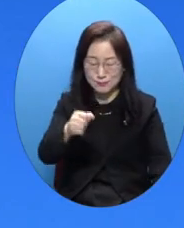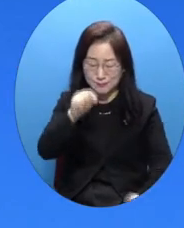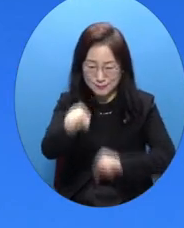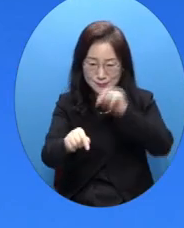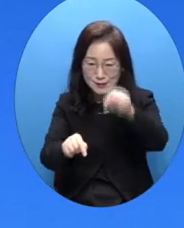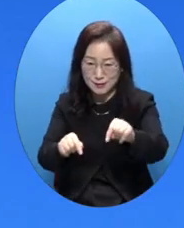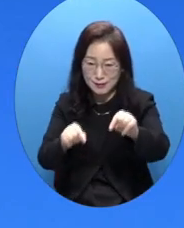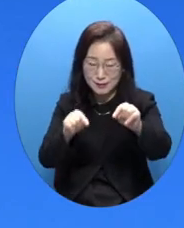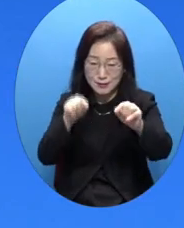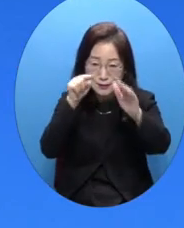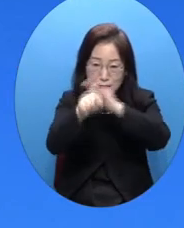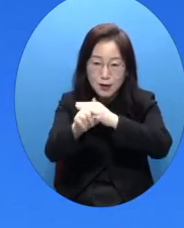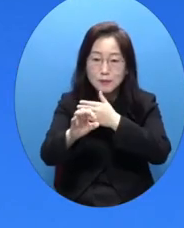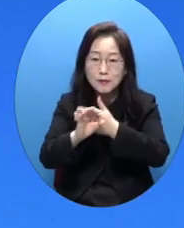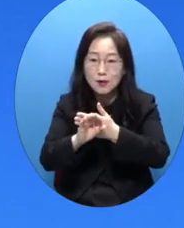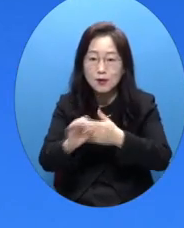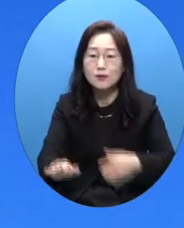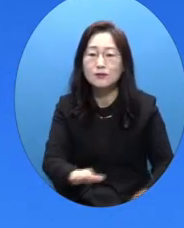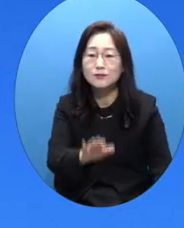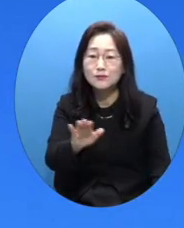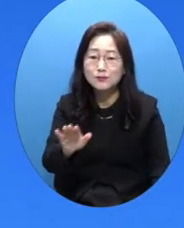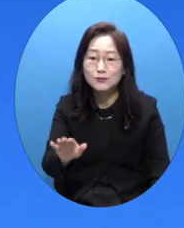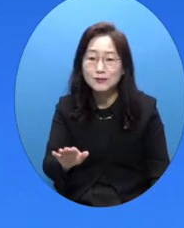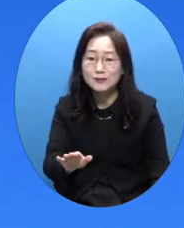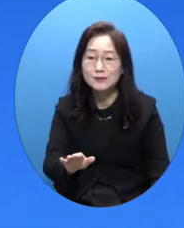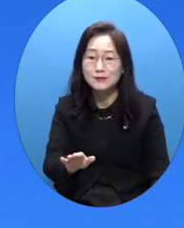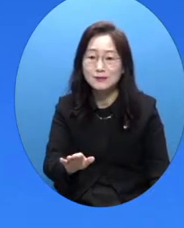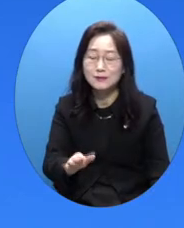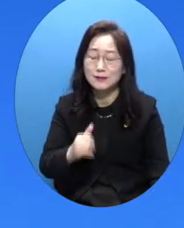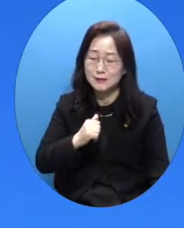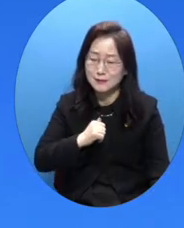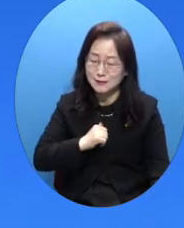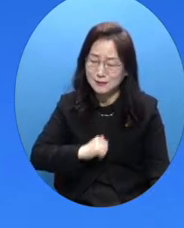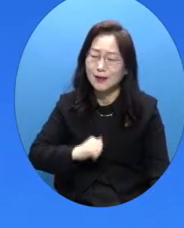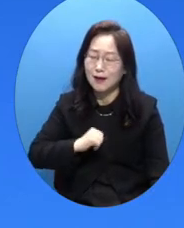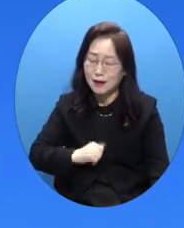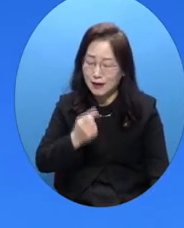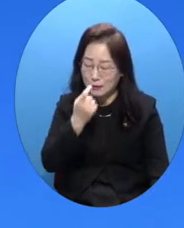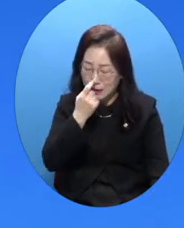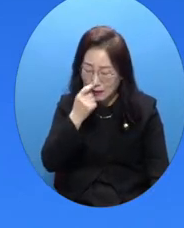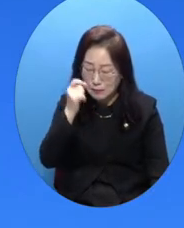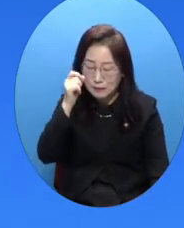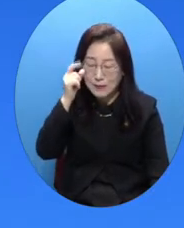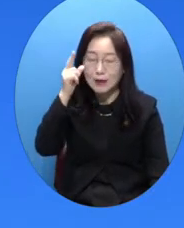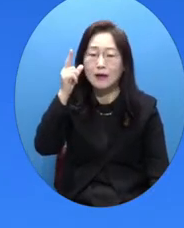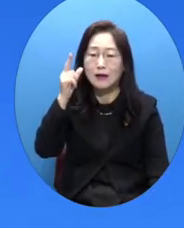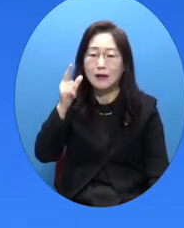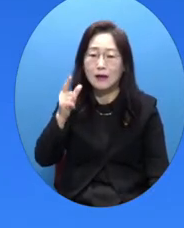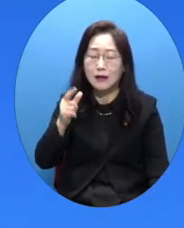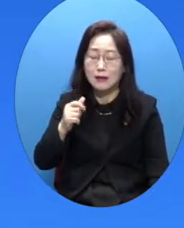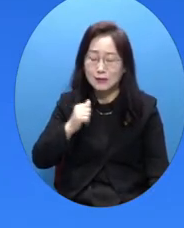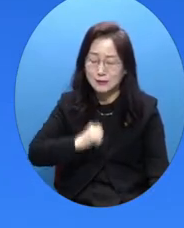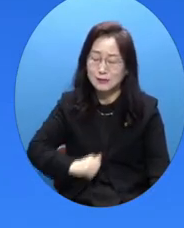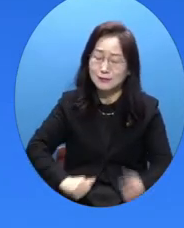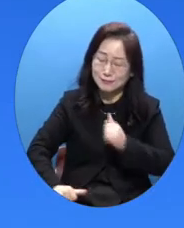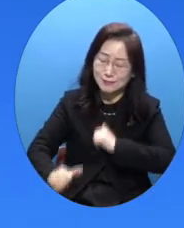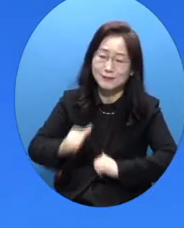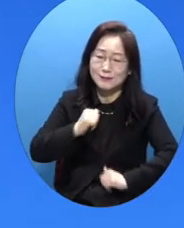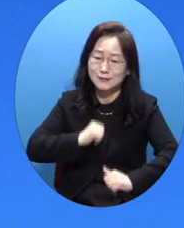you dream and when you believe it it will become true we can learn the perseverance